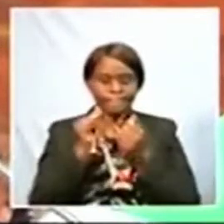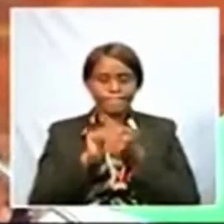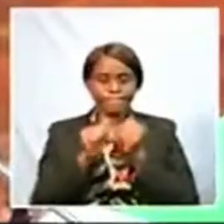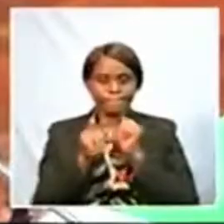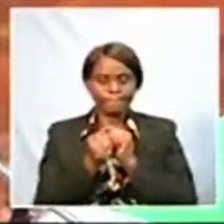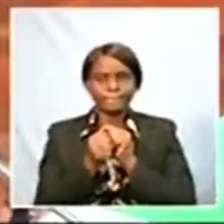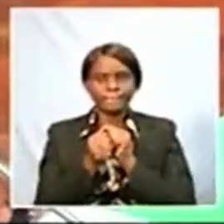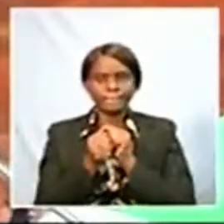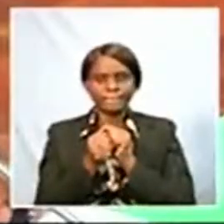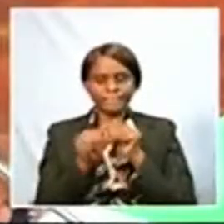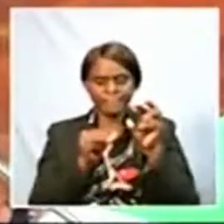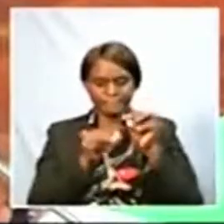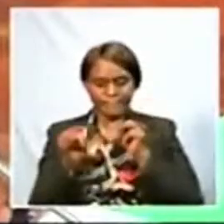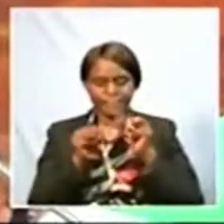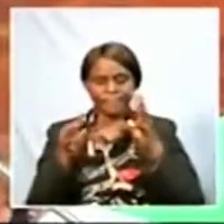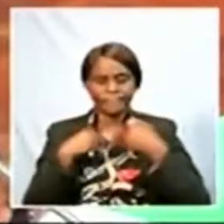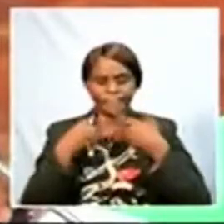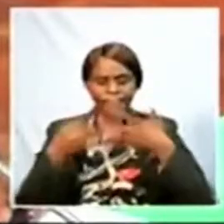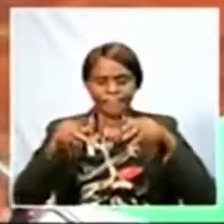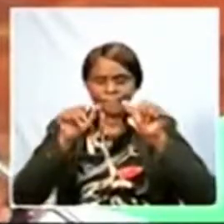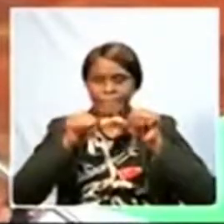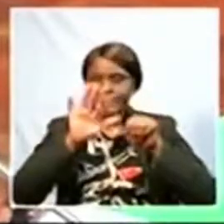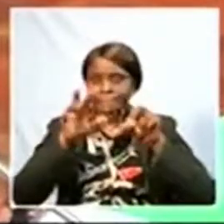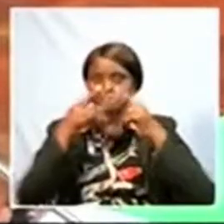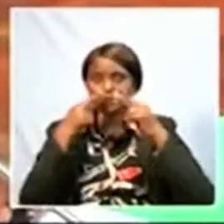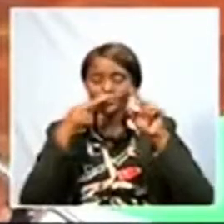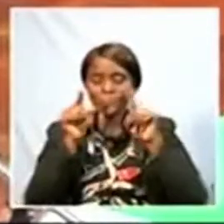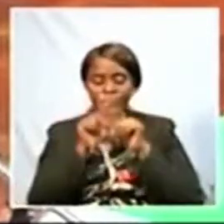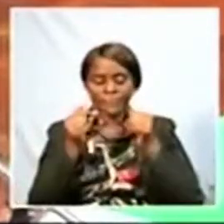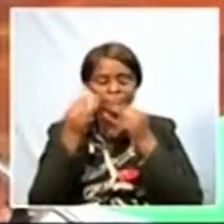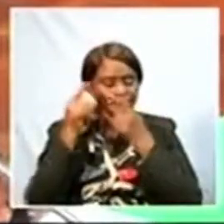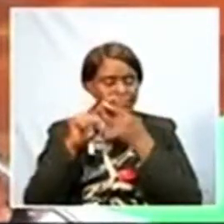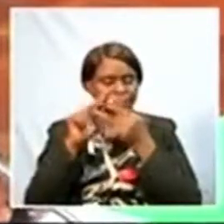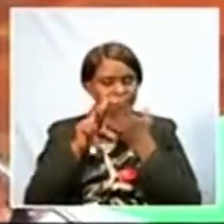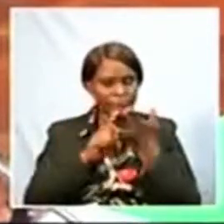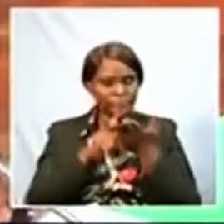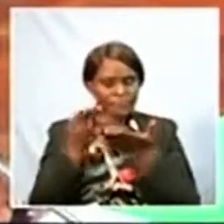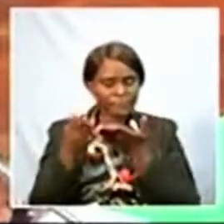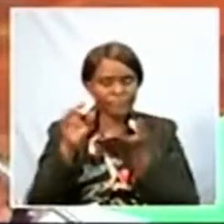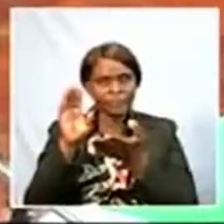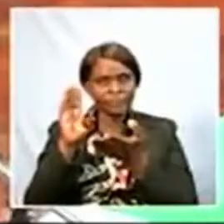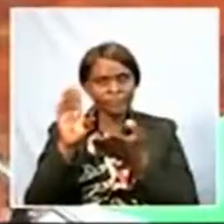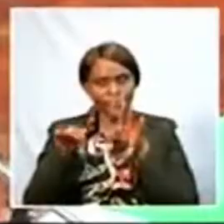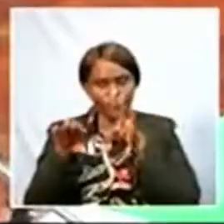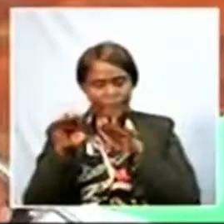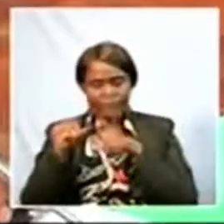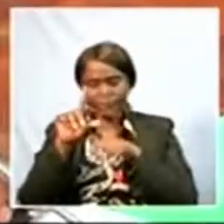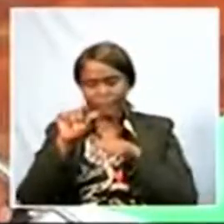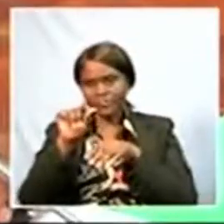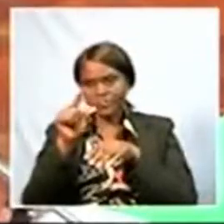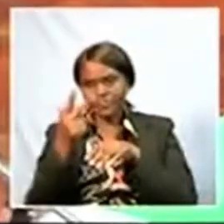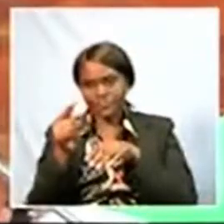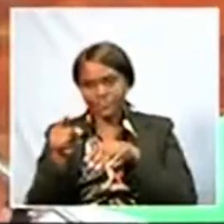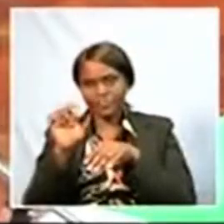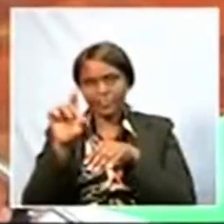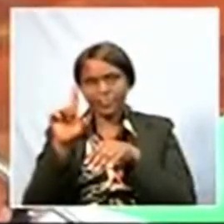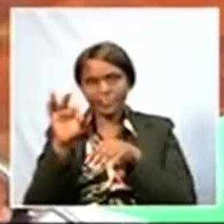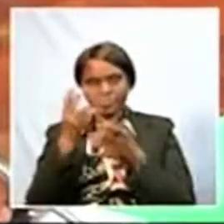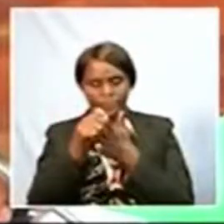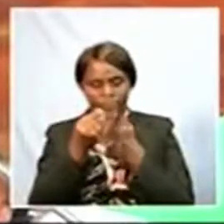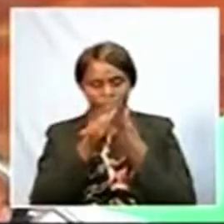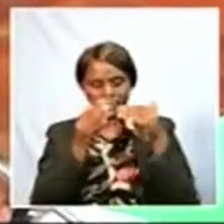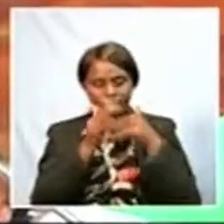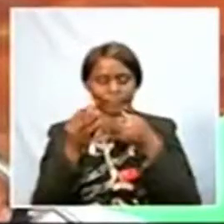query. Management acknowledges the auditor's finding and wishes to report that the balances on the 2023 CDF funding